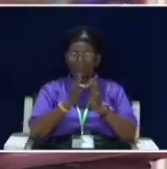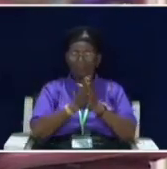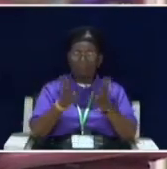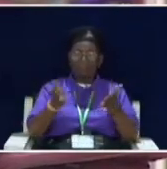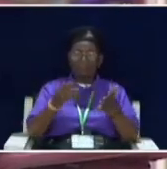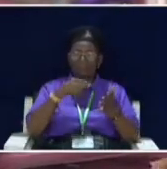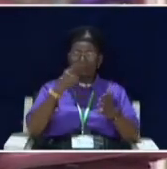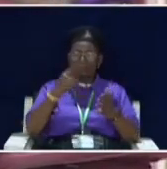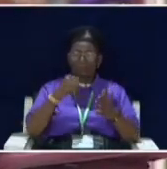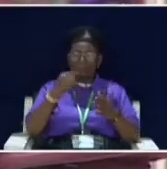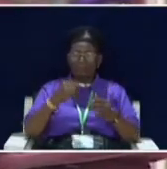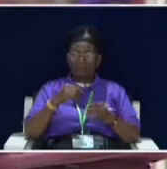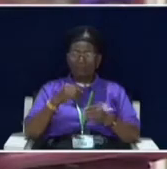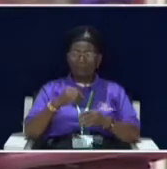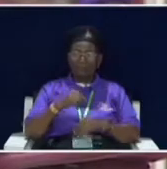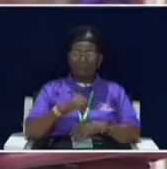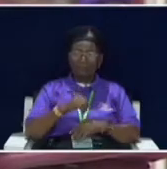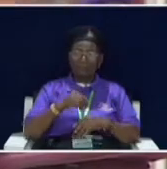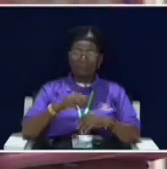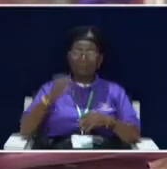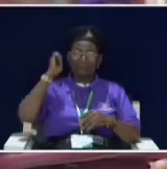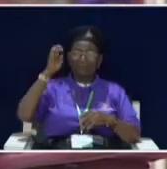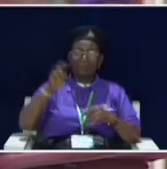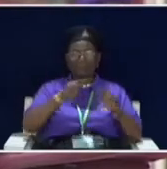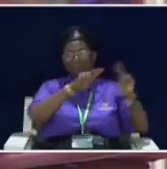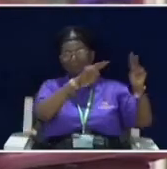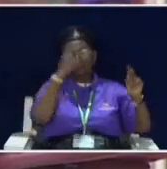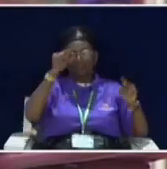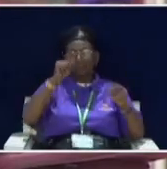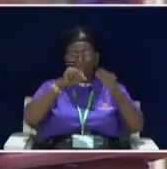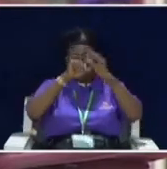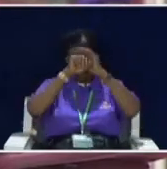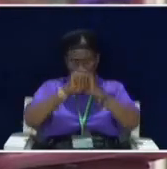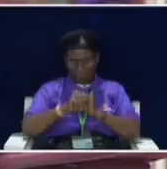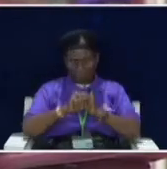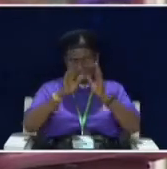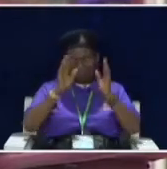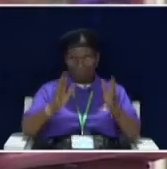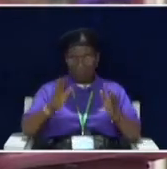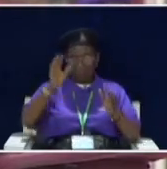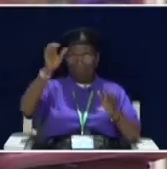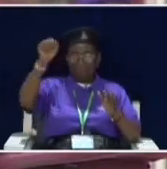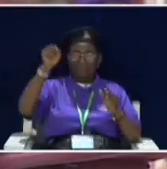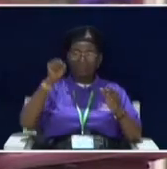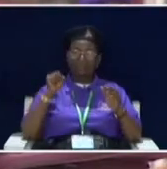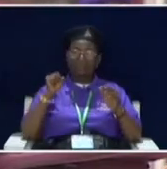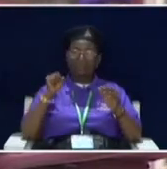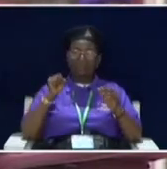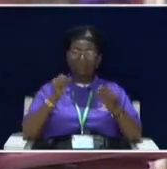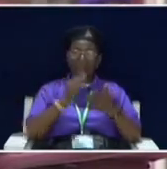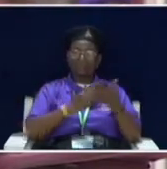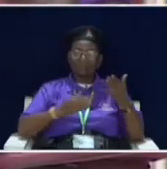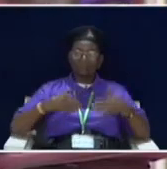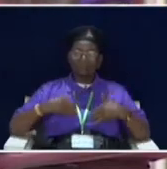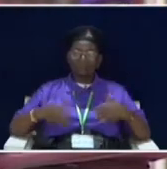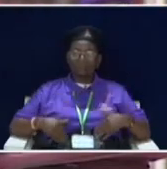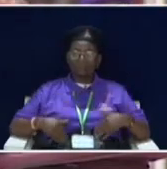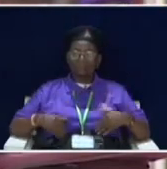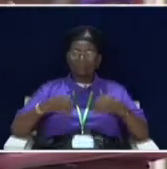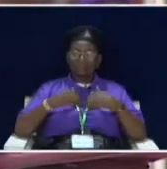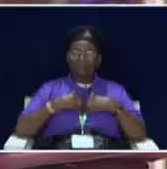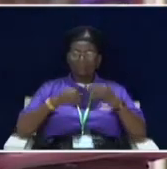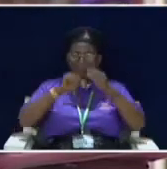pe. He's looking for worshippers. O wa awon ti o josin fun. Somebody had worshiped